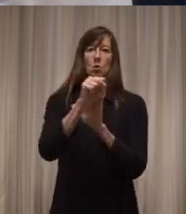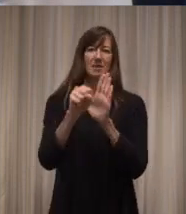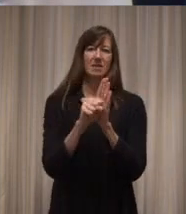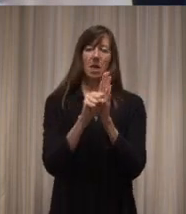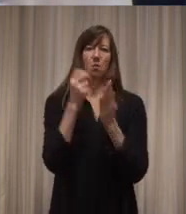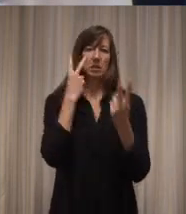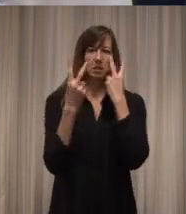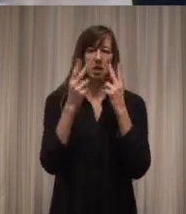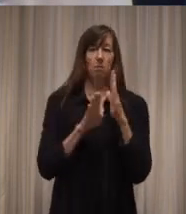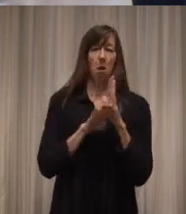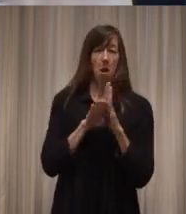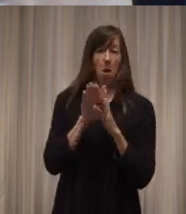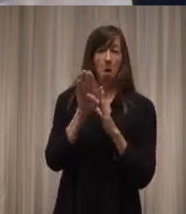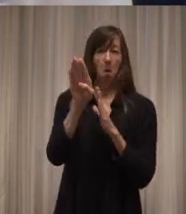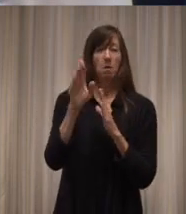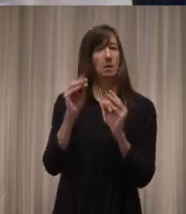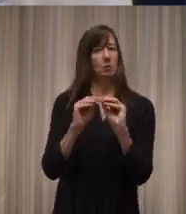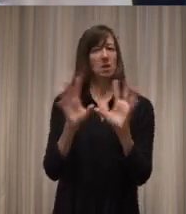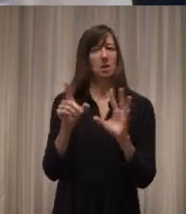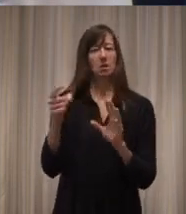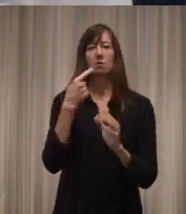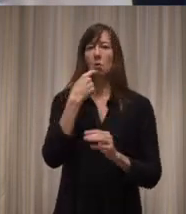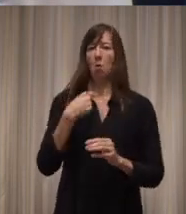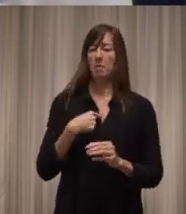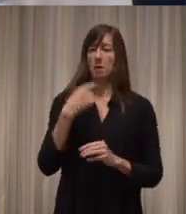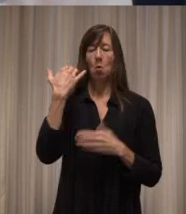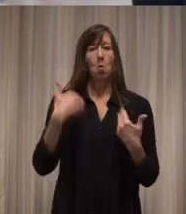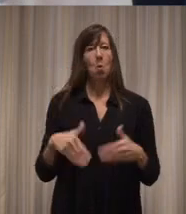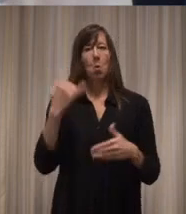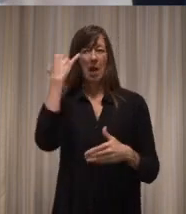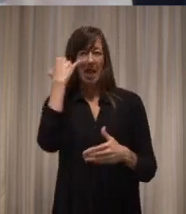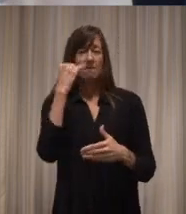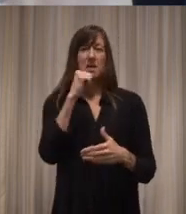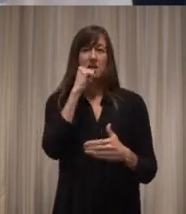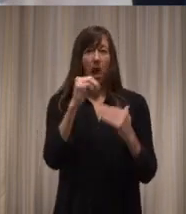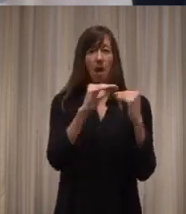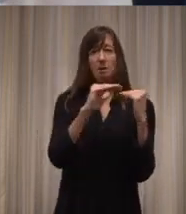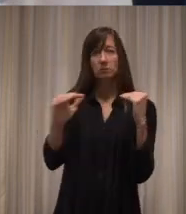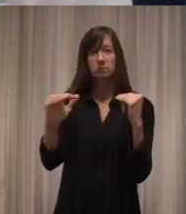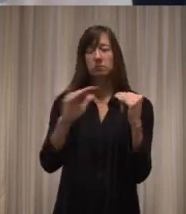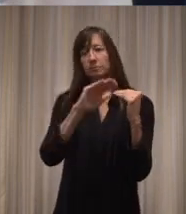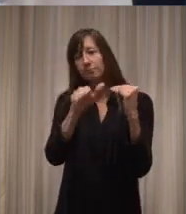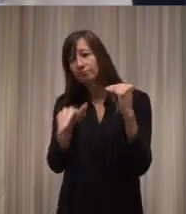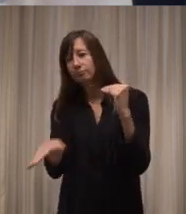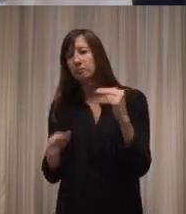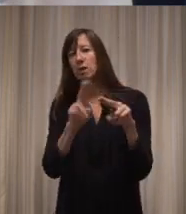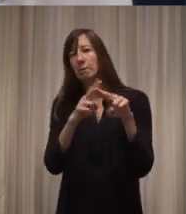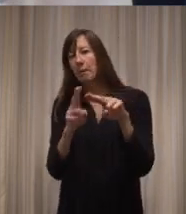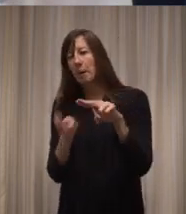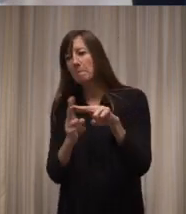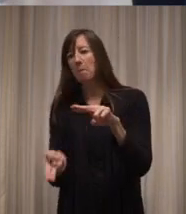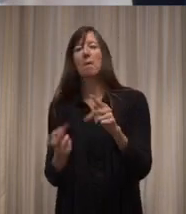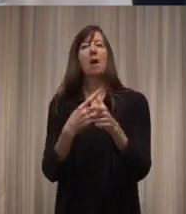we do not flatten this curve, there will be significant additional restrictions and possible shutdowns. So it is in all